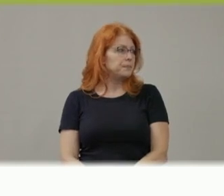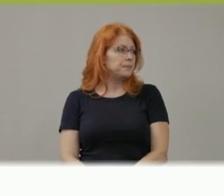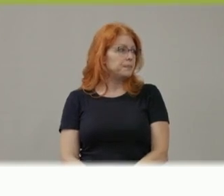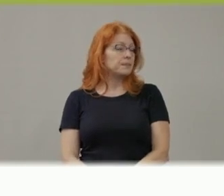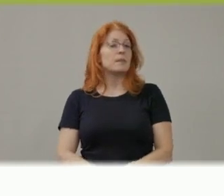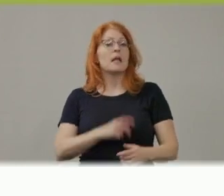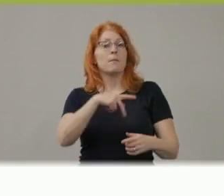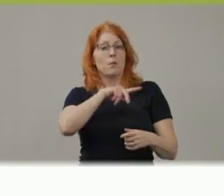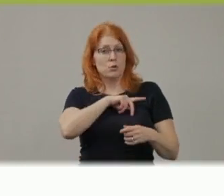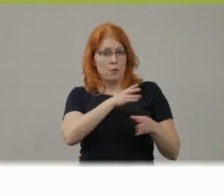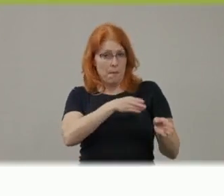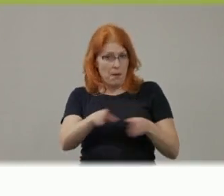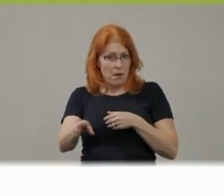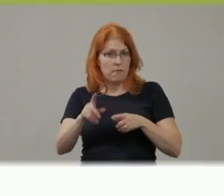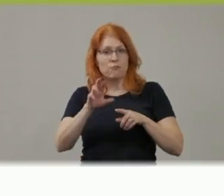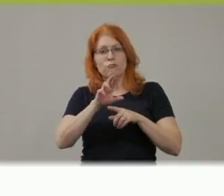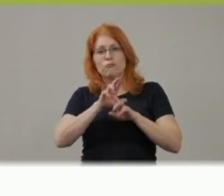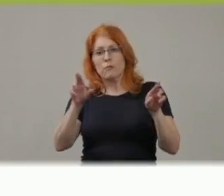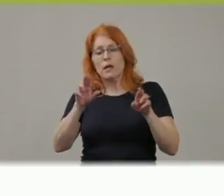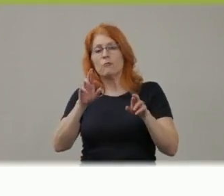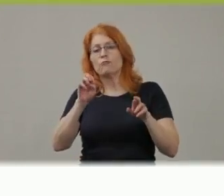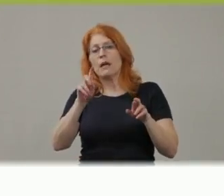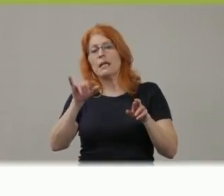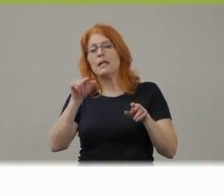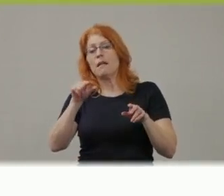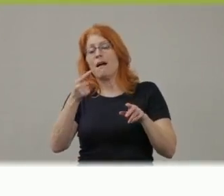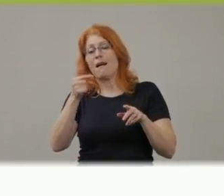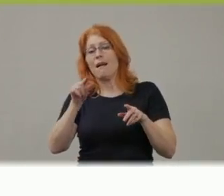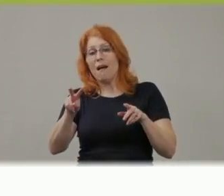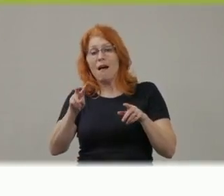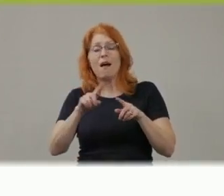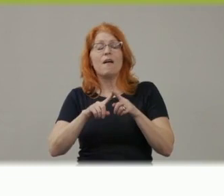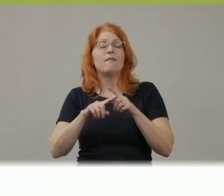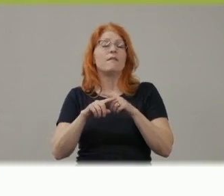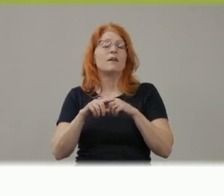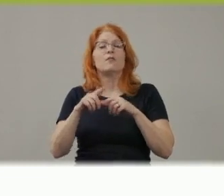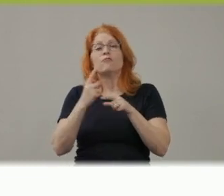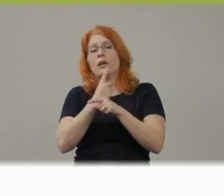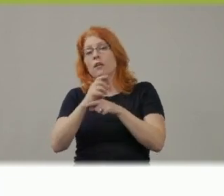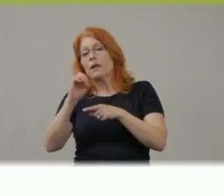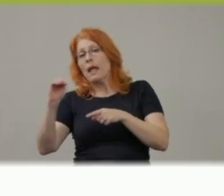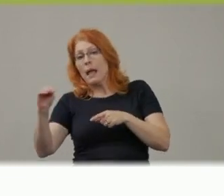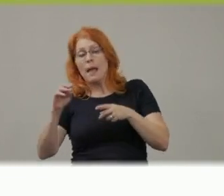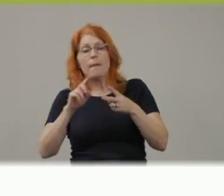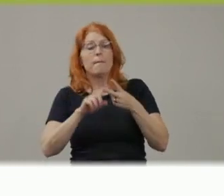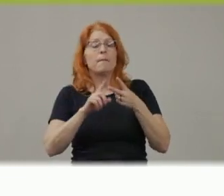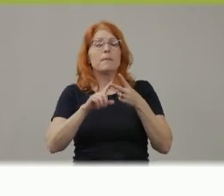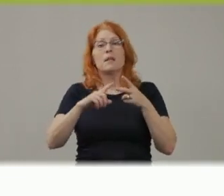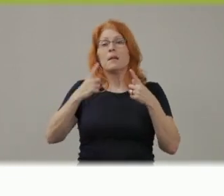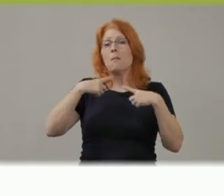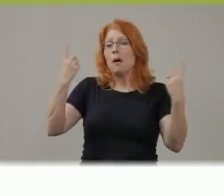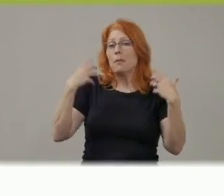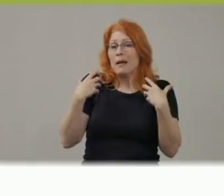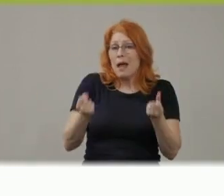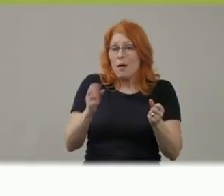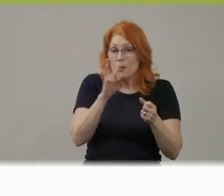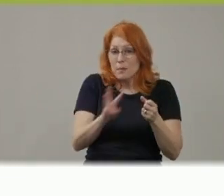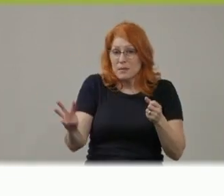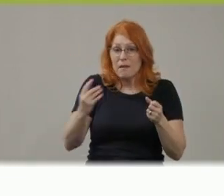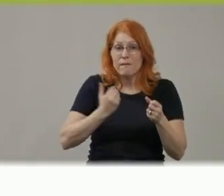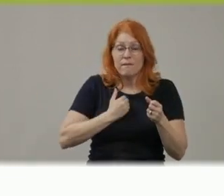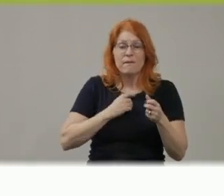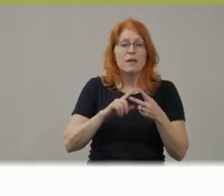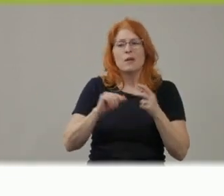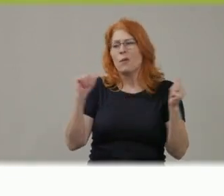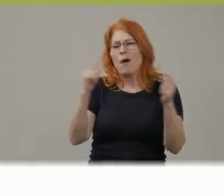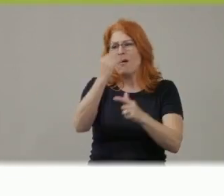Your personal preparedness is ready.gov. Some general emergency management you can get at the public health website as well. We all know